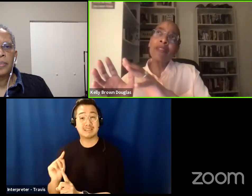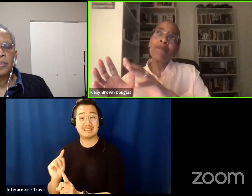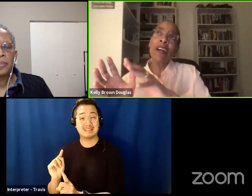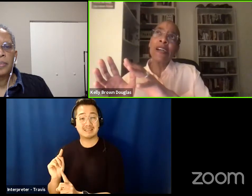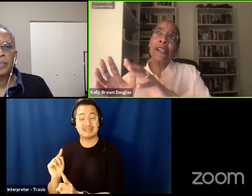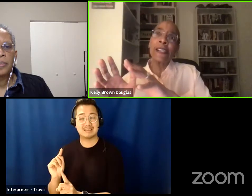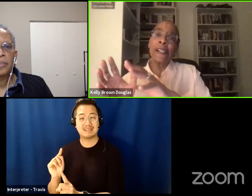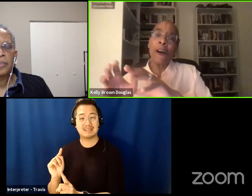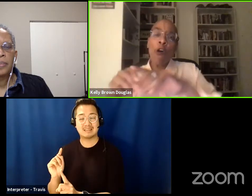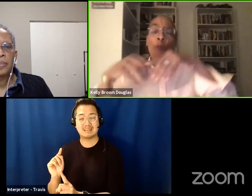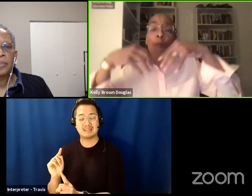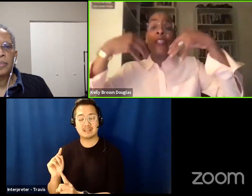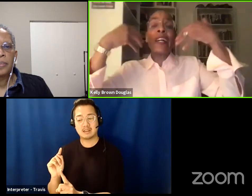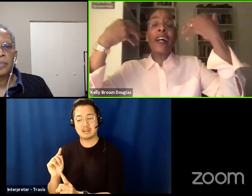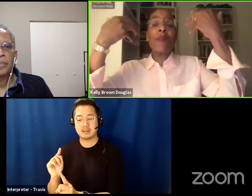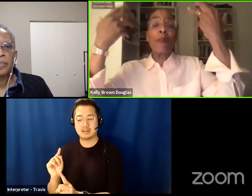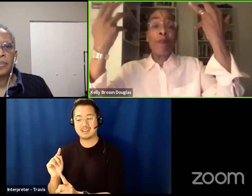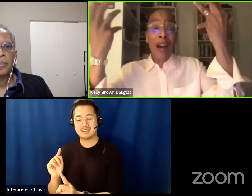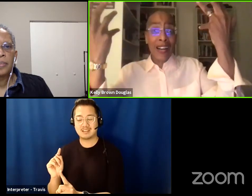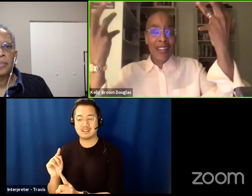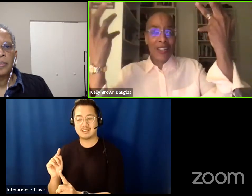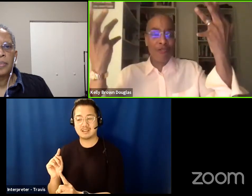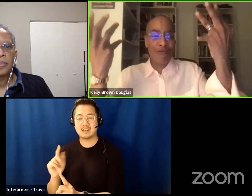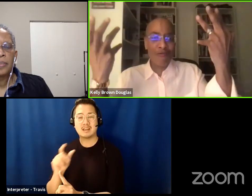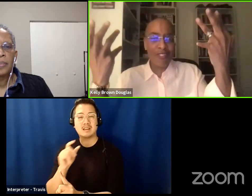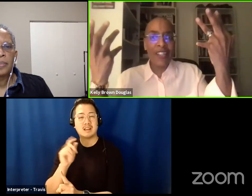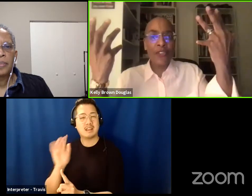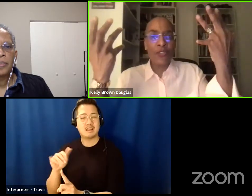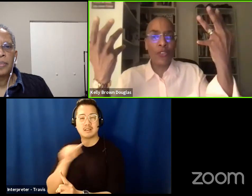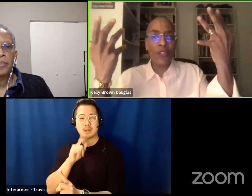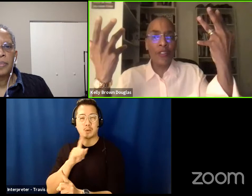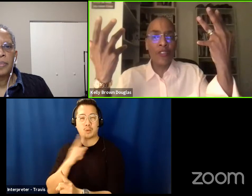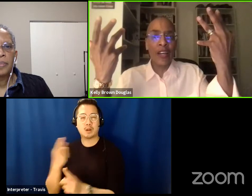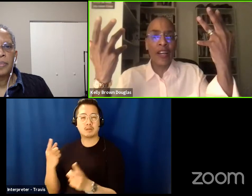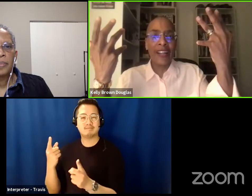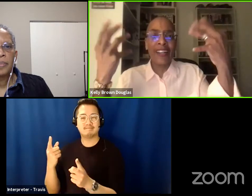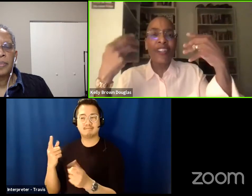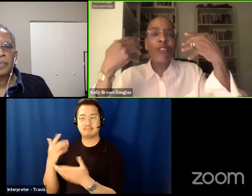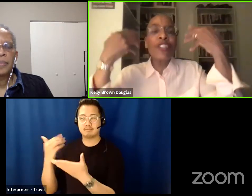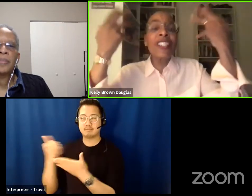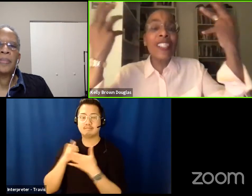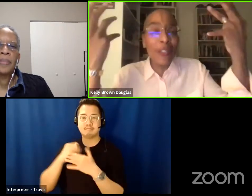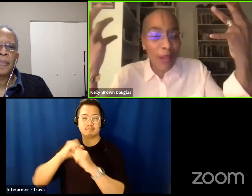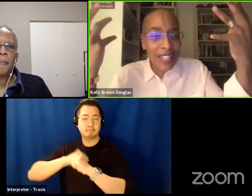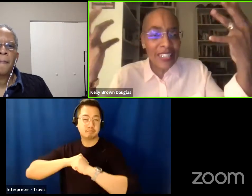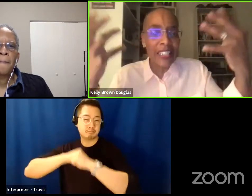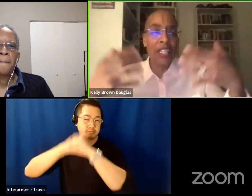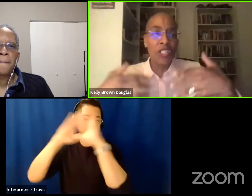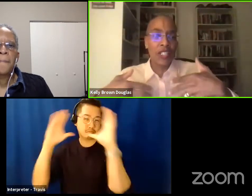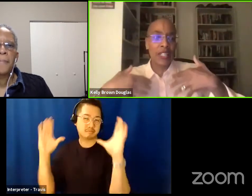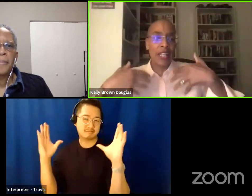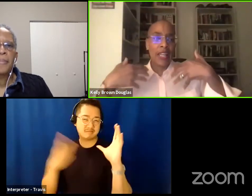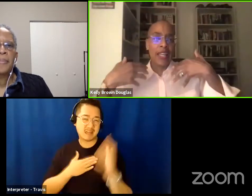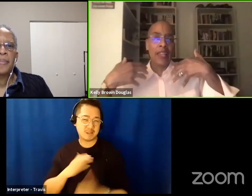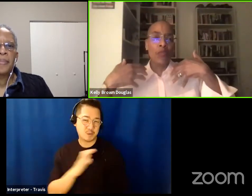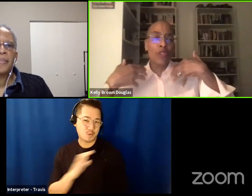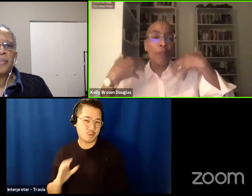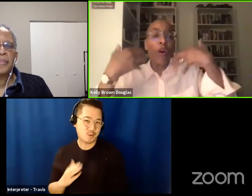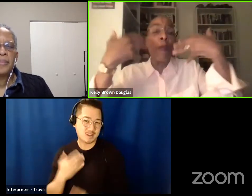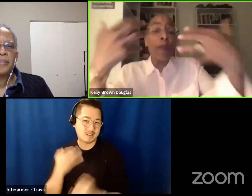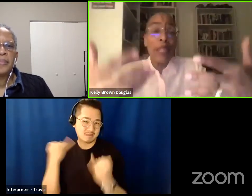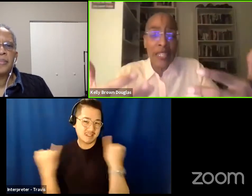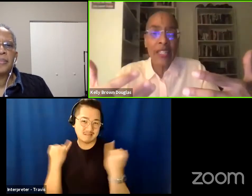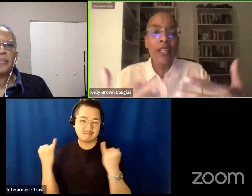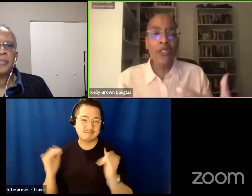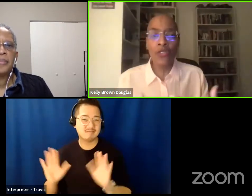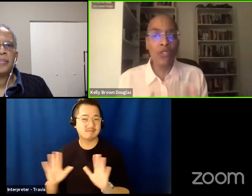really opened up my own sort of Christian imagination and which